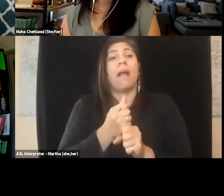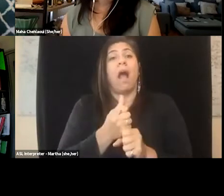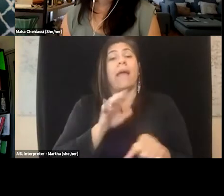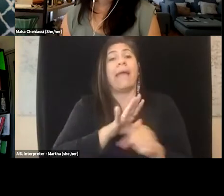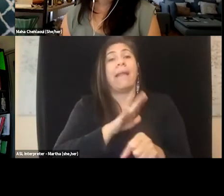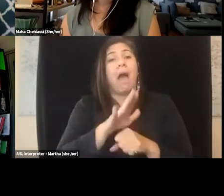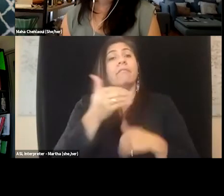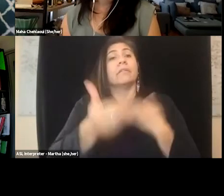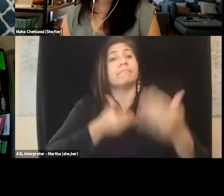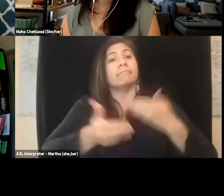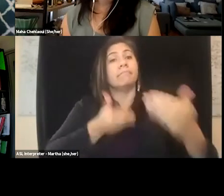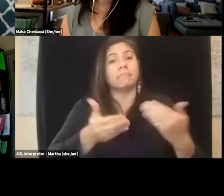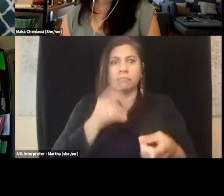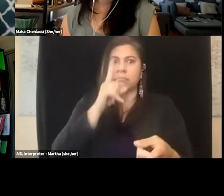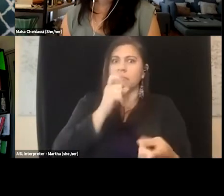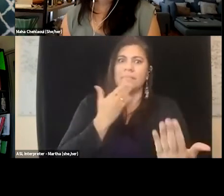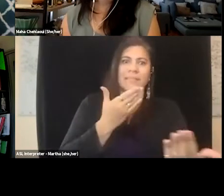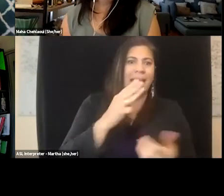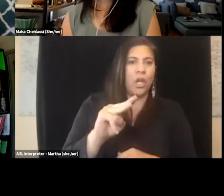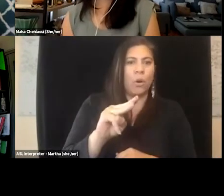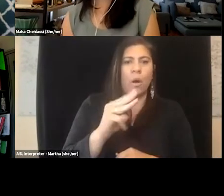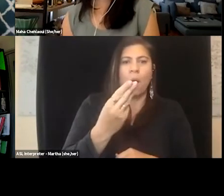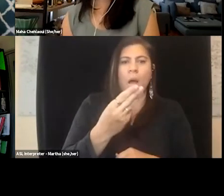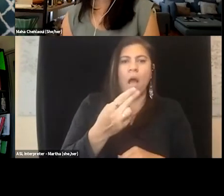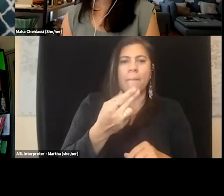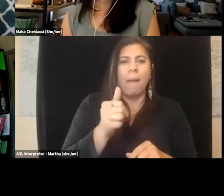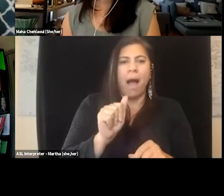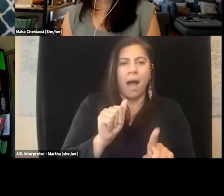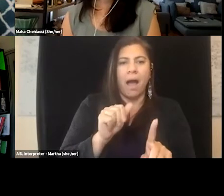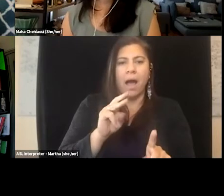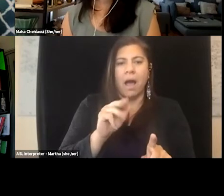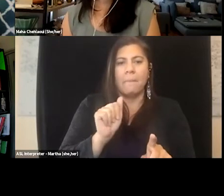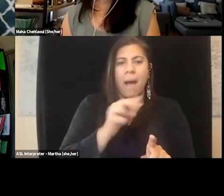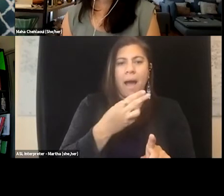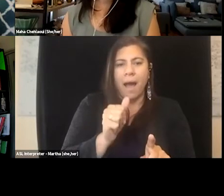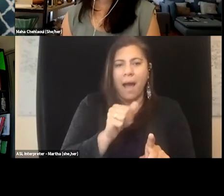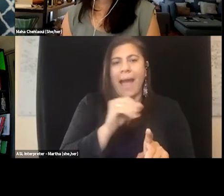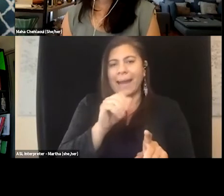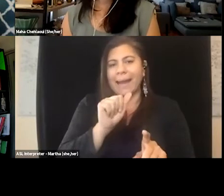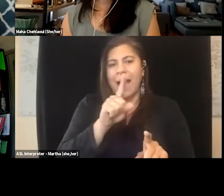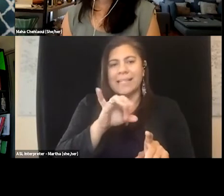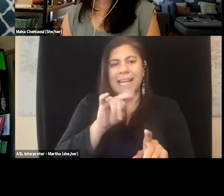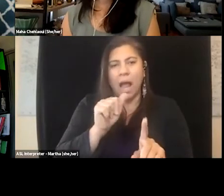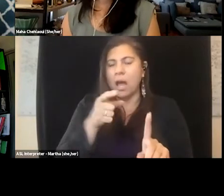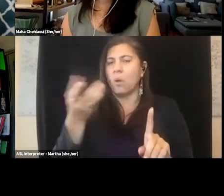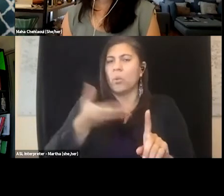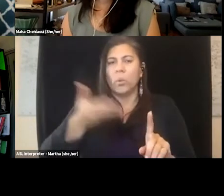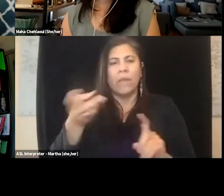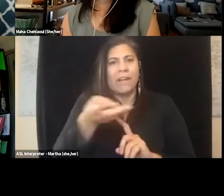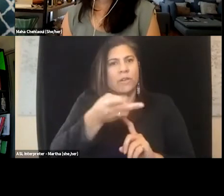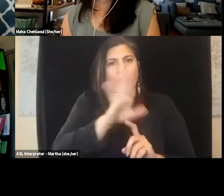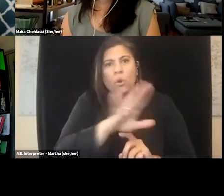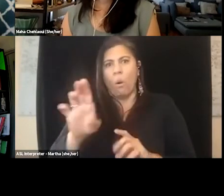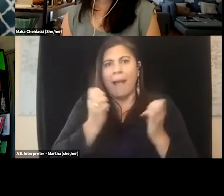part, thanks to Azita, the bulldozer, the workhorse, thank you for all of your hard work and efforts on this, you specifically.